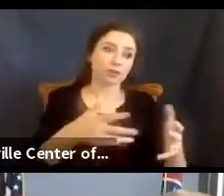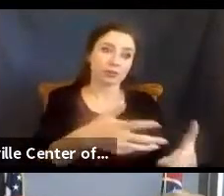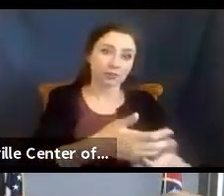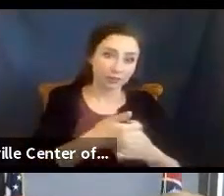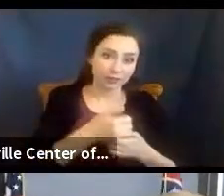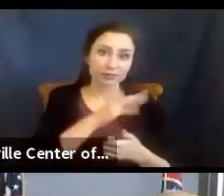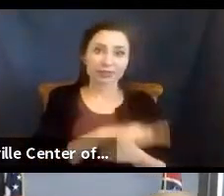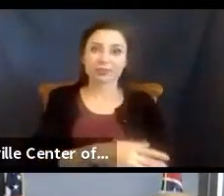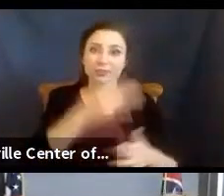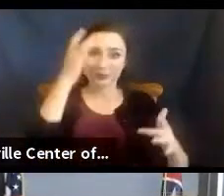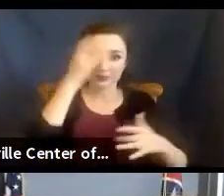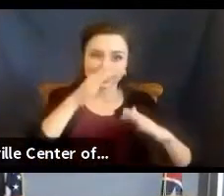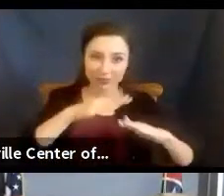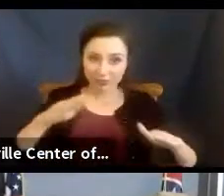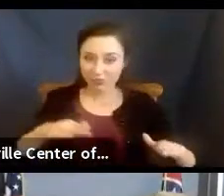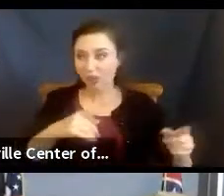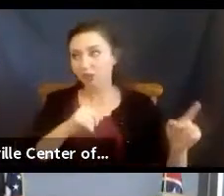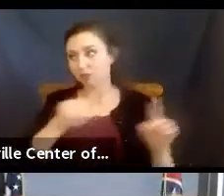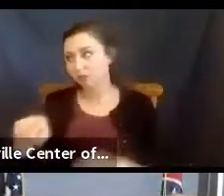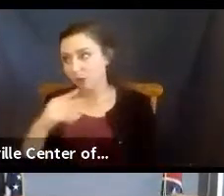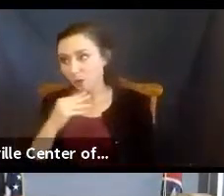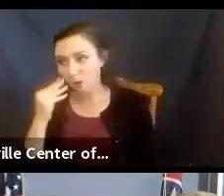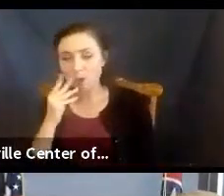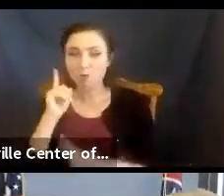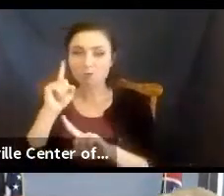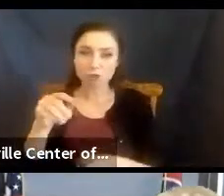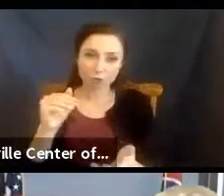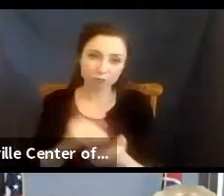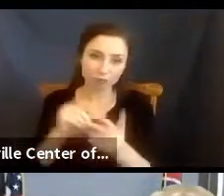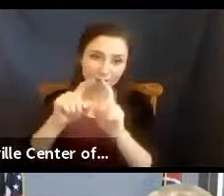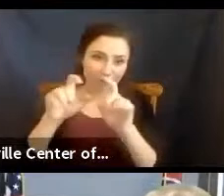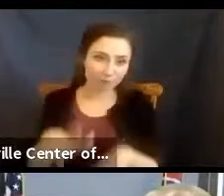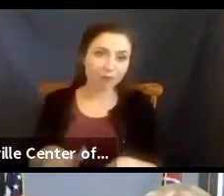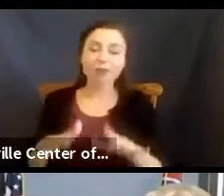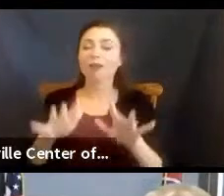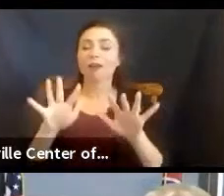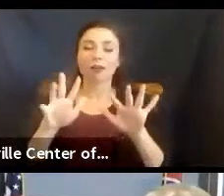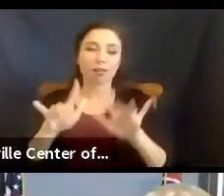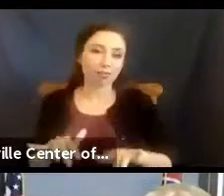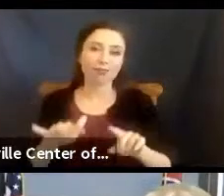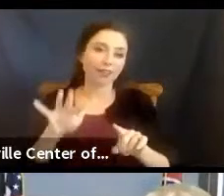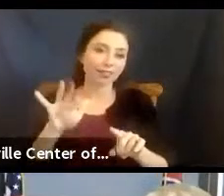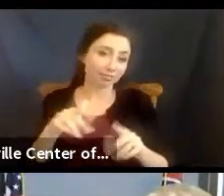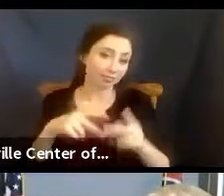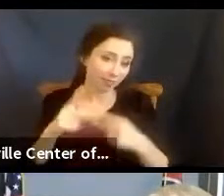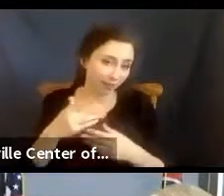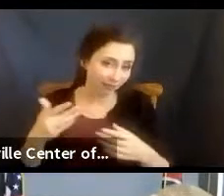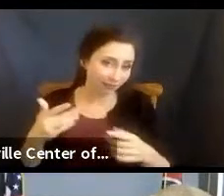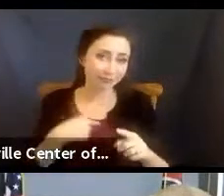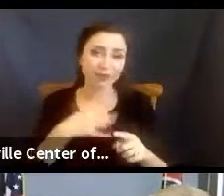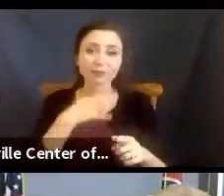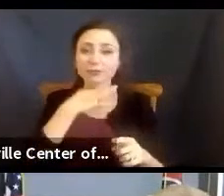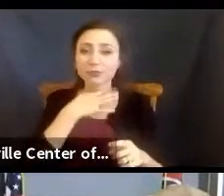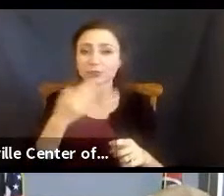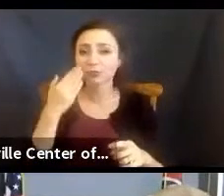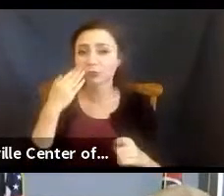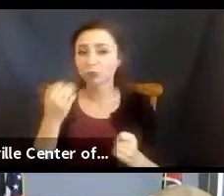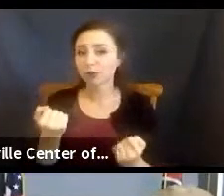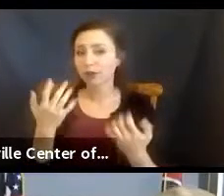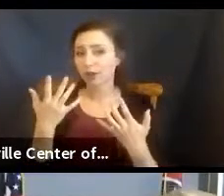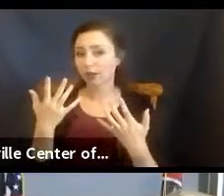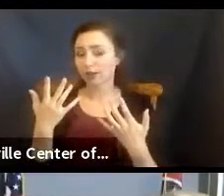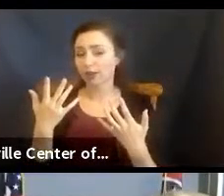them home, take them to the doctor, where they're going to get tested, and miss work and that kind of thing. But I'd be curious to know